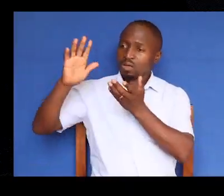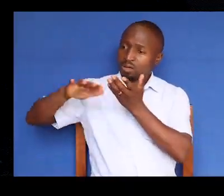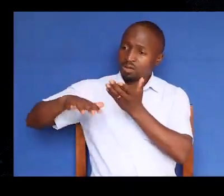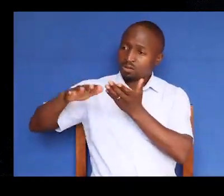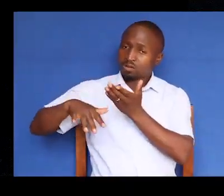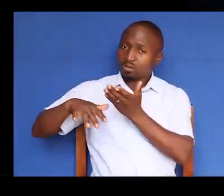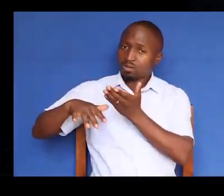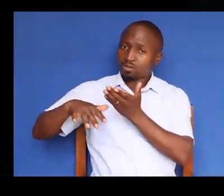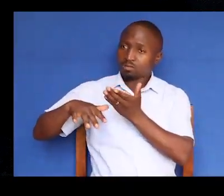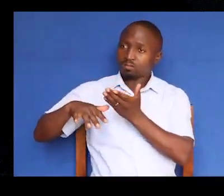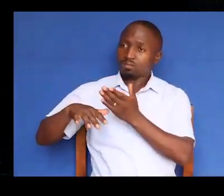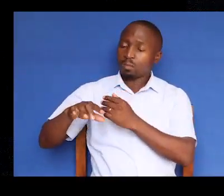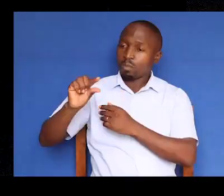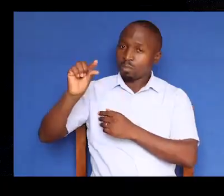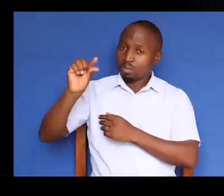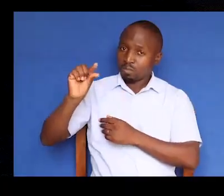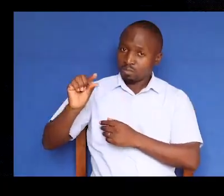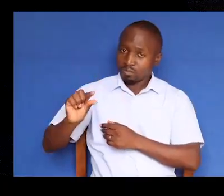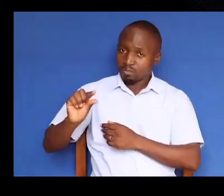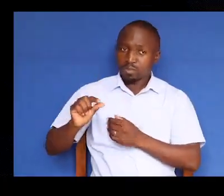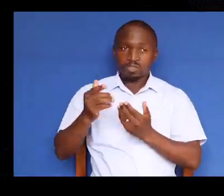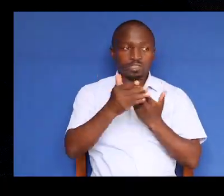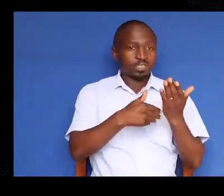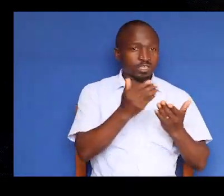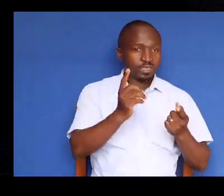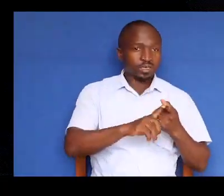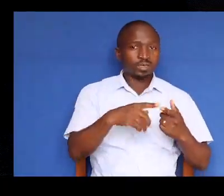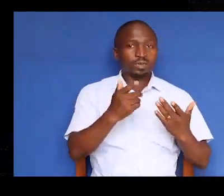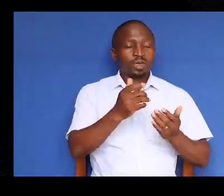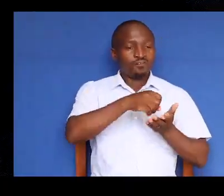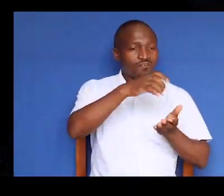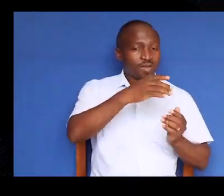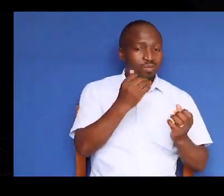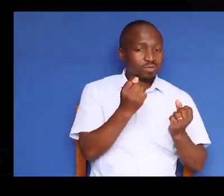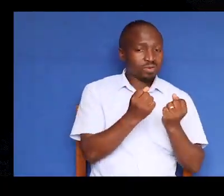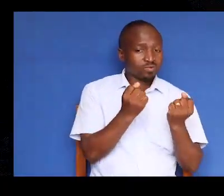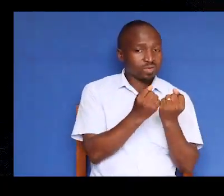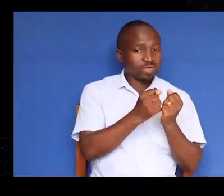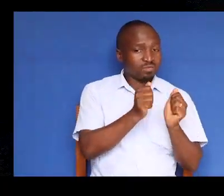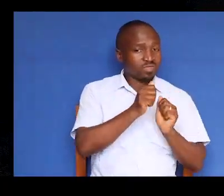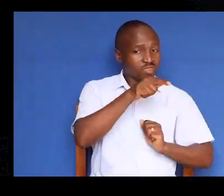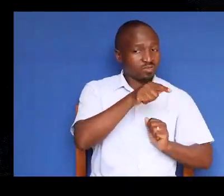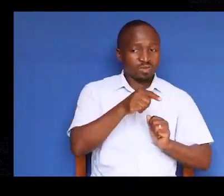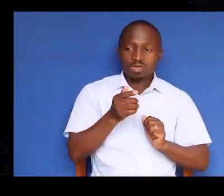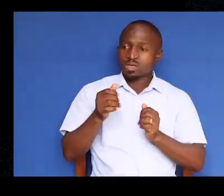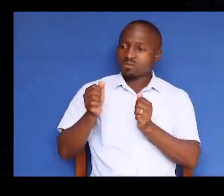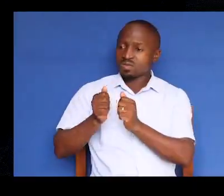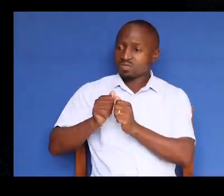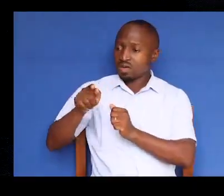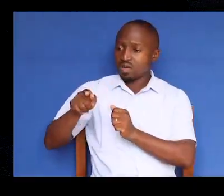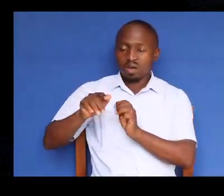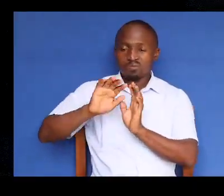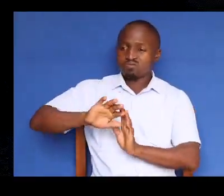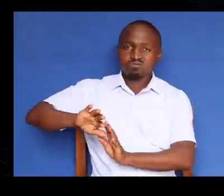disadvantage and you produce certain product and another country has absolute advantage, the country has to leave that